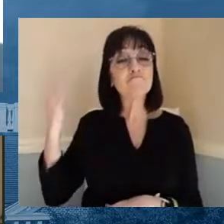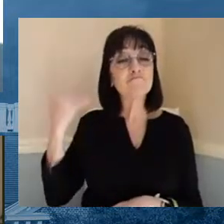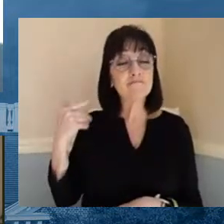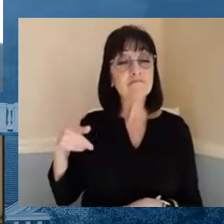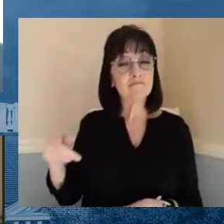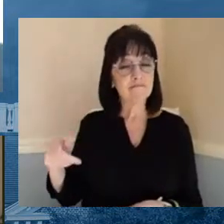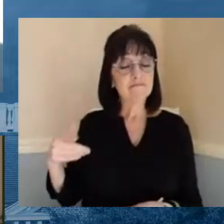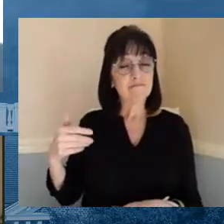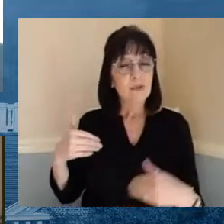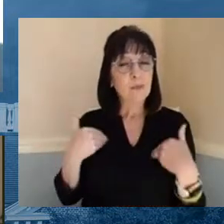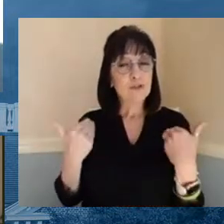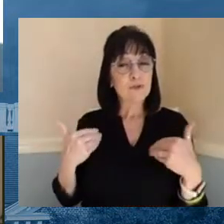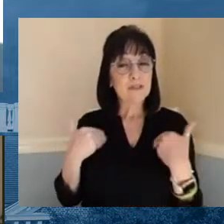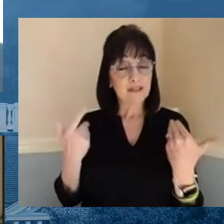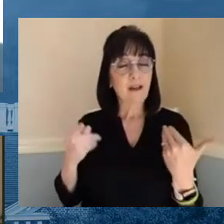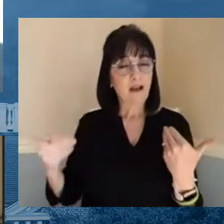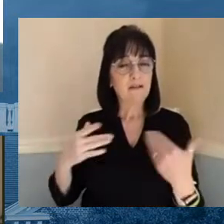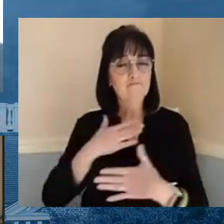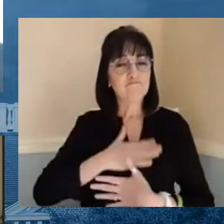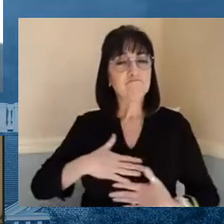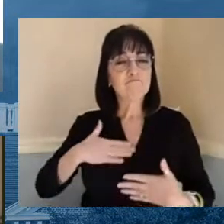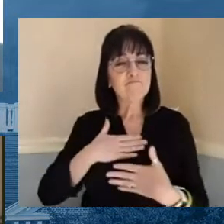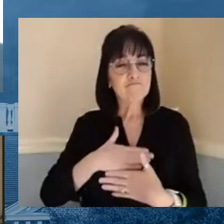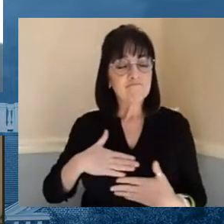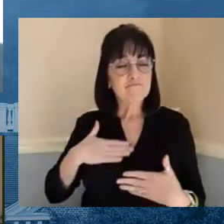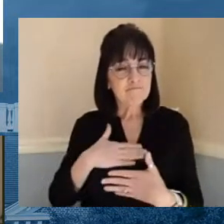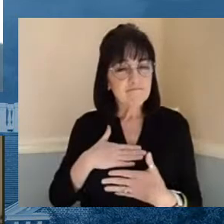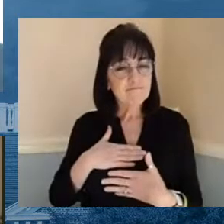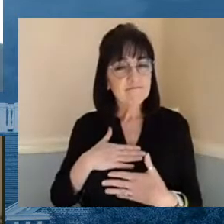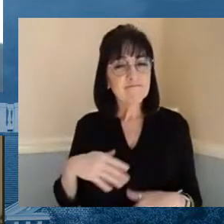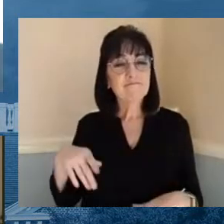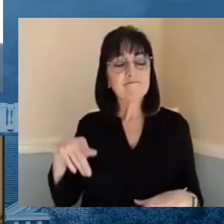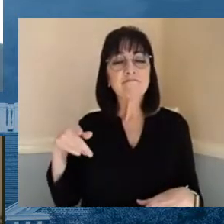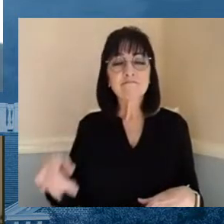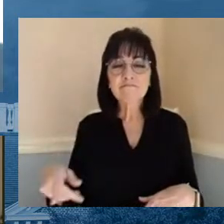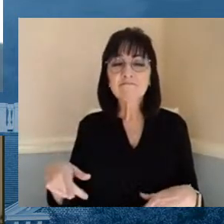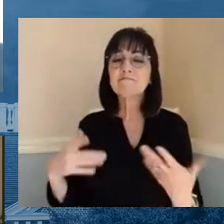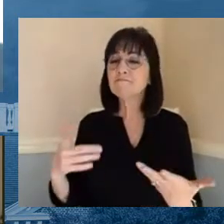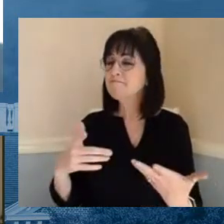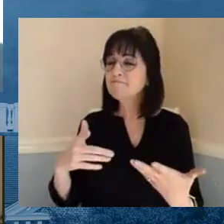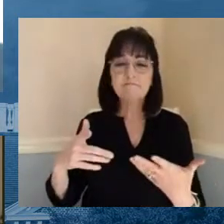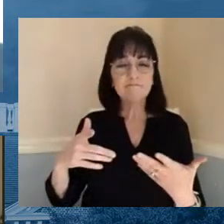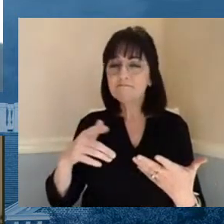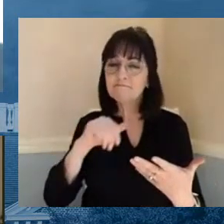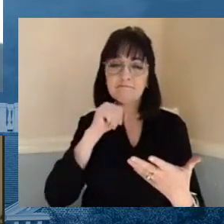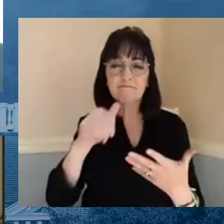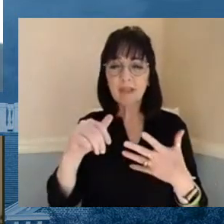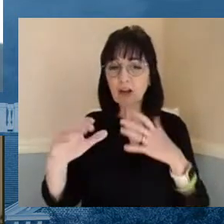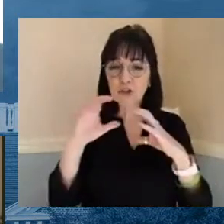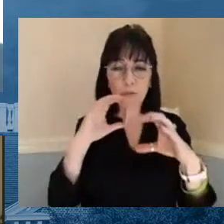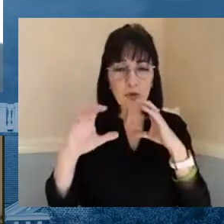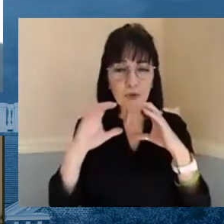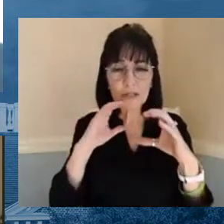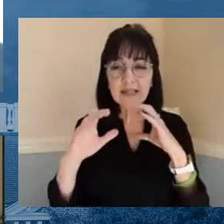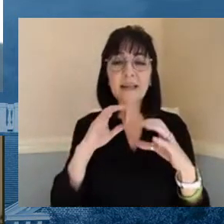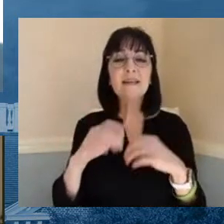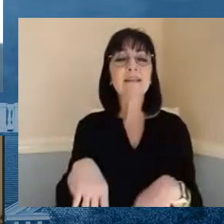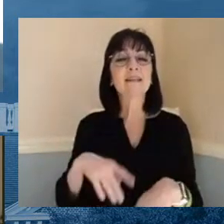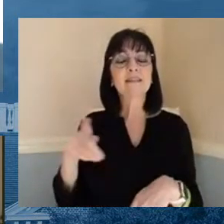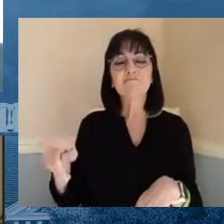like she was kind of very low functioning, didn't communicate well or at all. And so